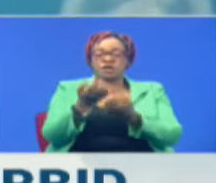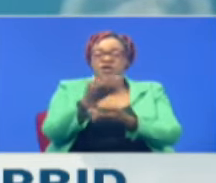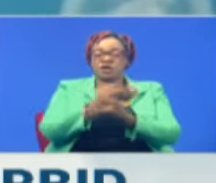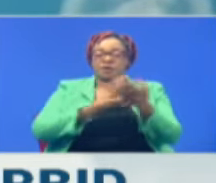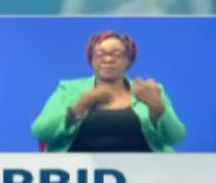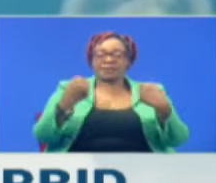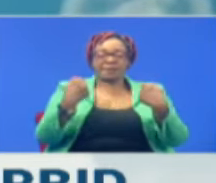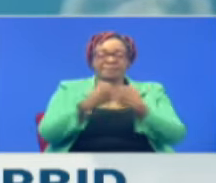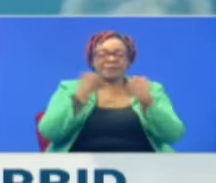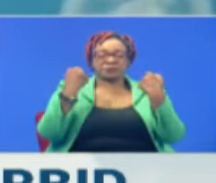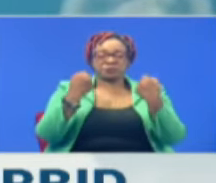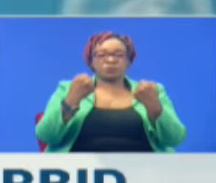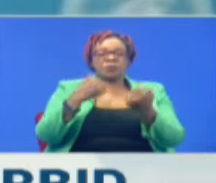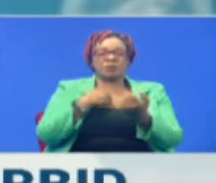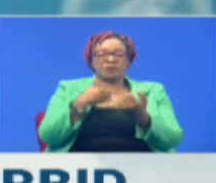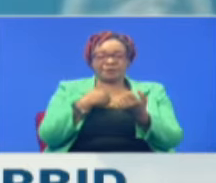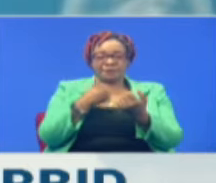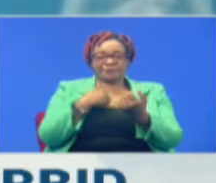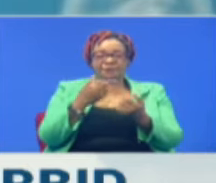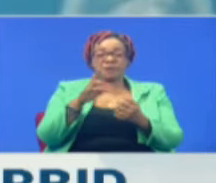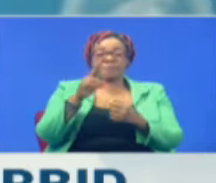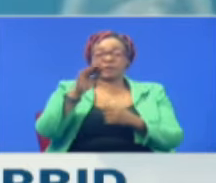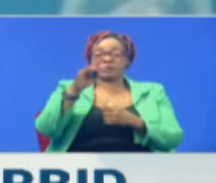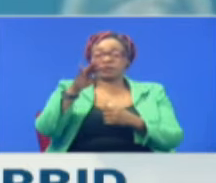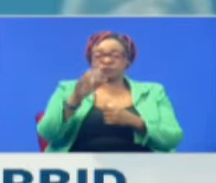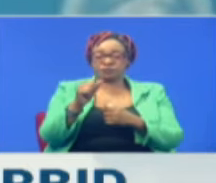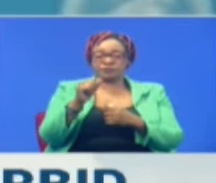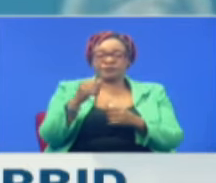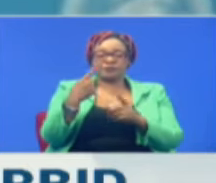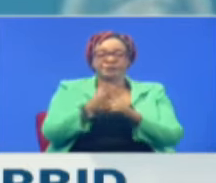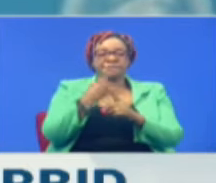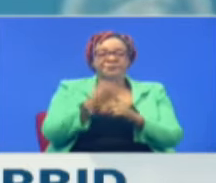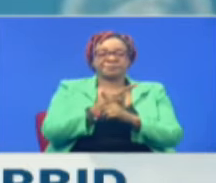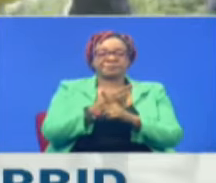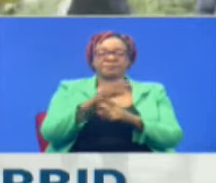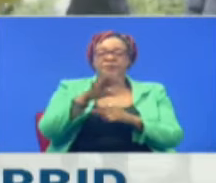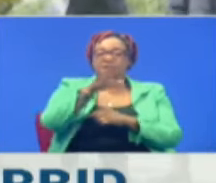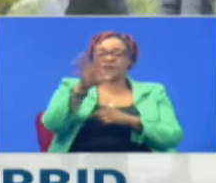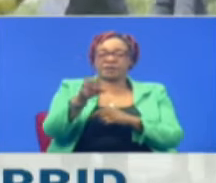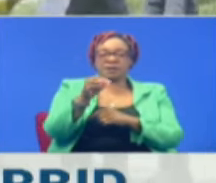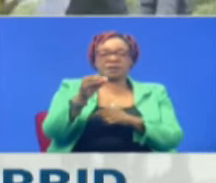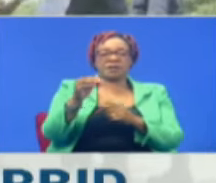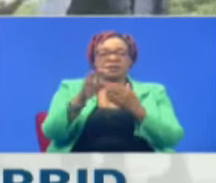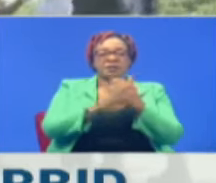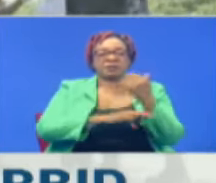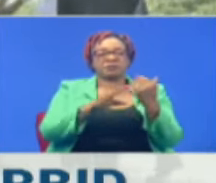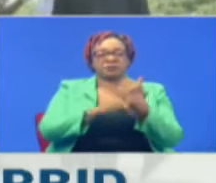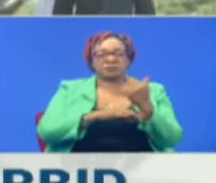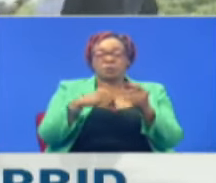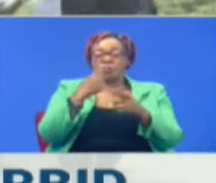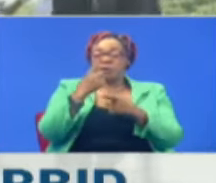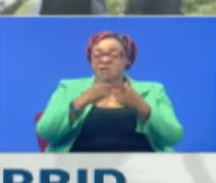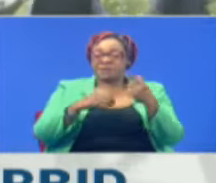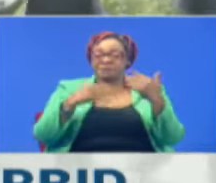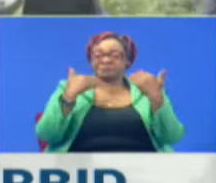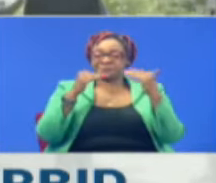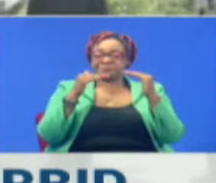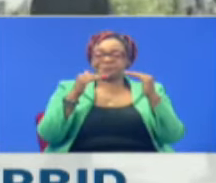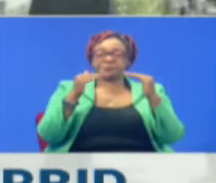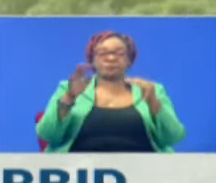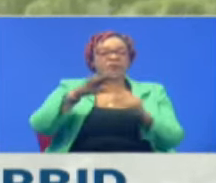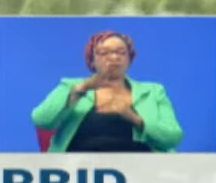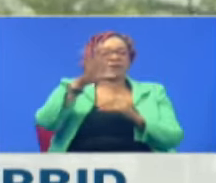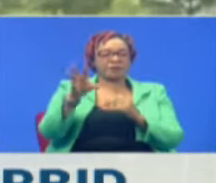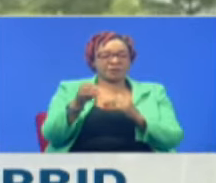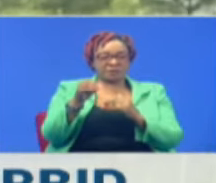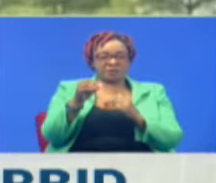pandemic will have ongoing repercussions for several years in African countries. The one-year mark of COVID-19 in Africa